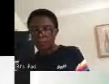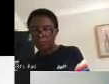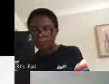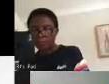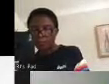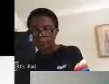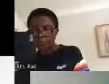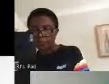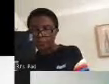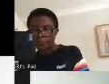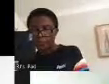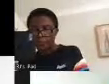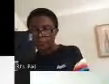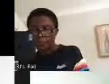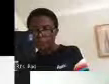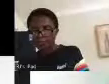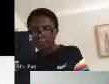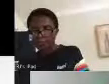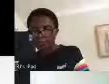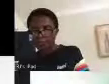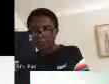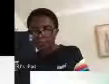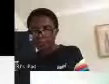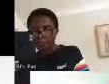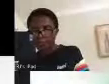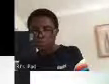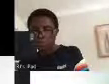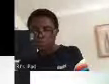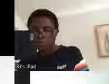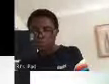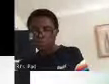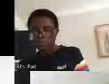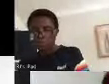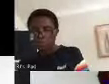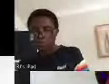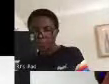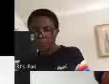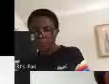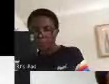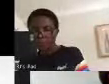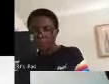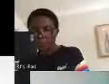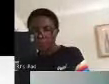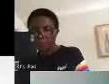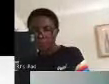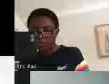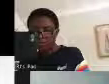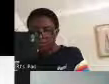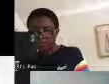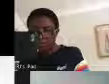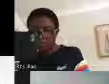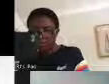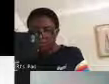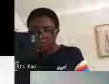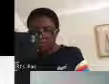Also, the proposed outcome for me is that we increase our level of awareness and knowledge.